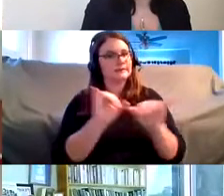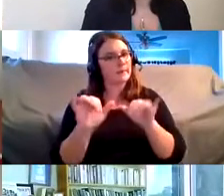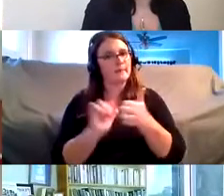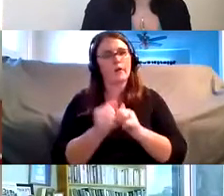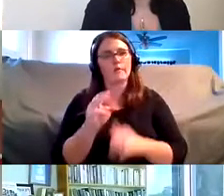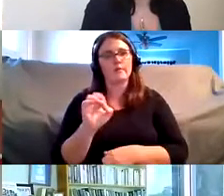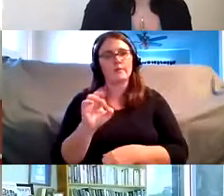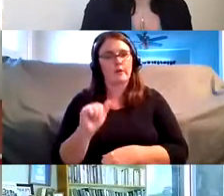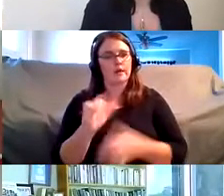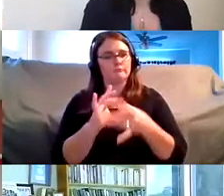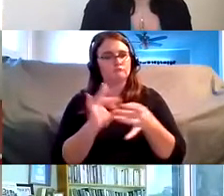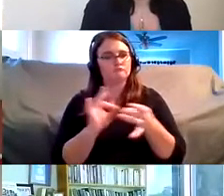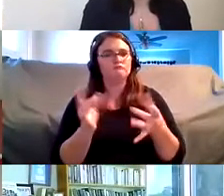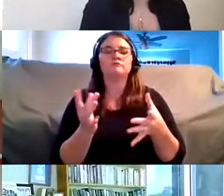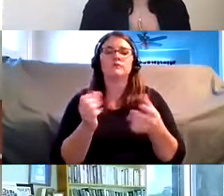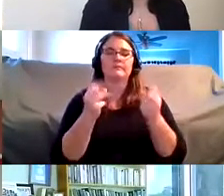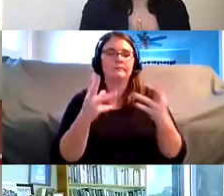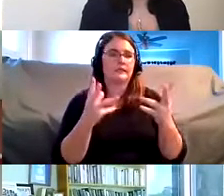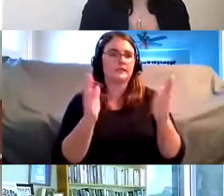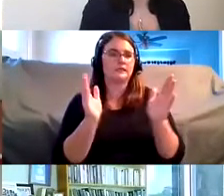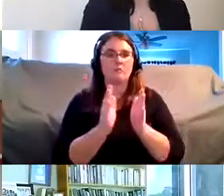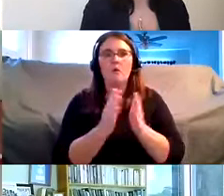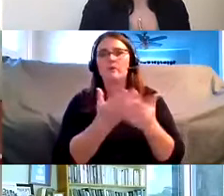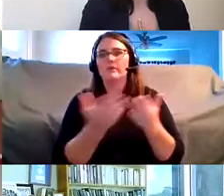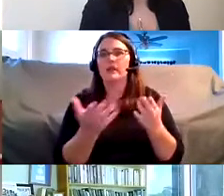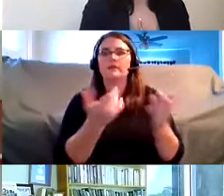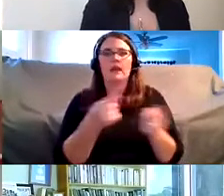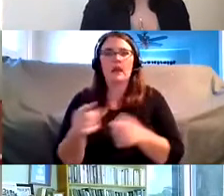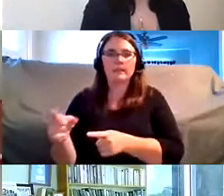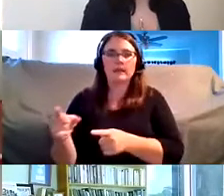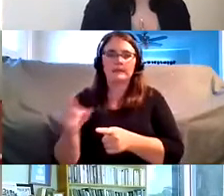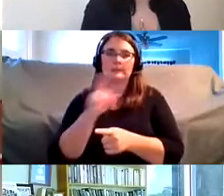up. I remember in graduate school